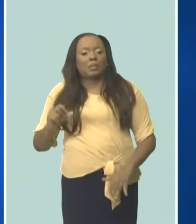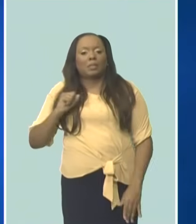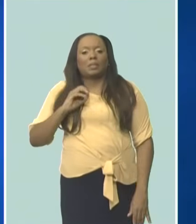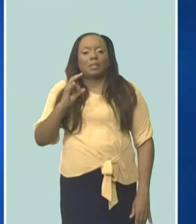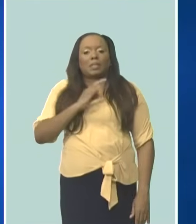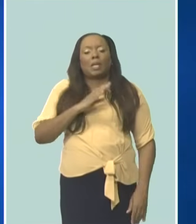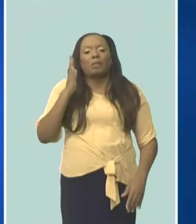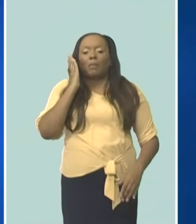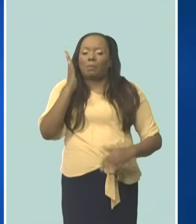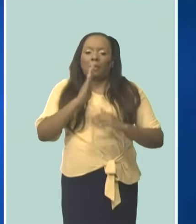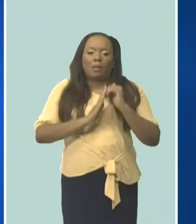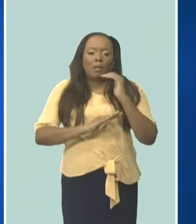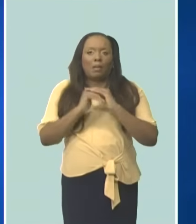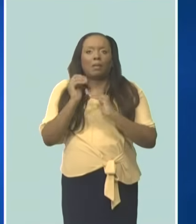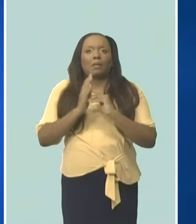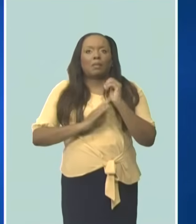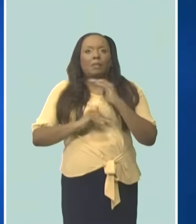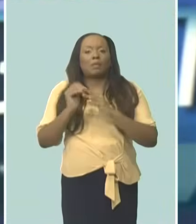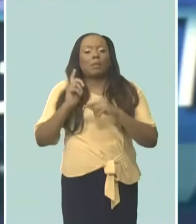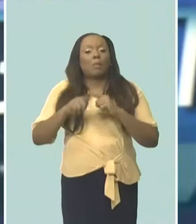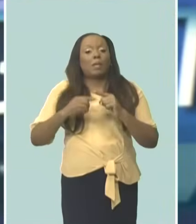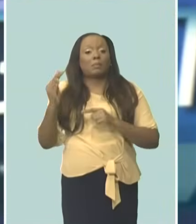staff can be comfortable on the return.